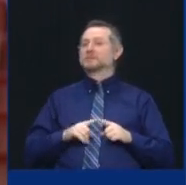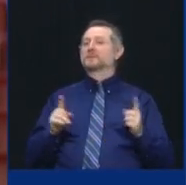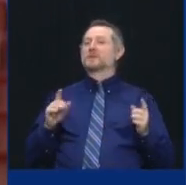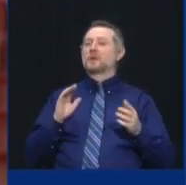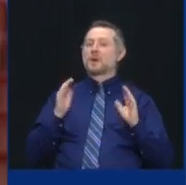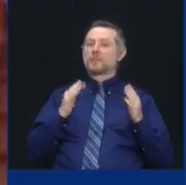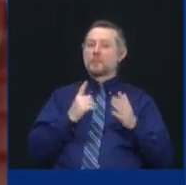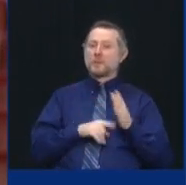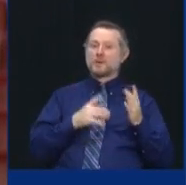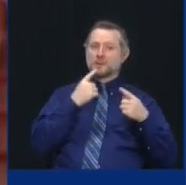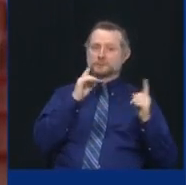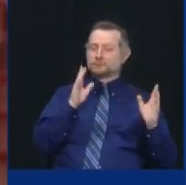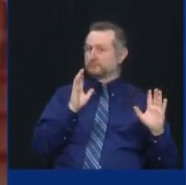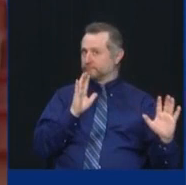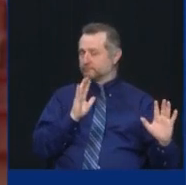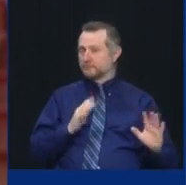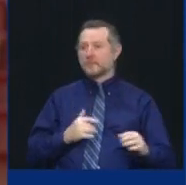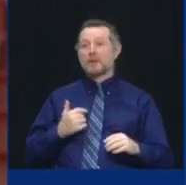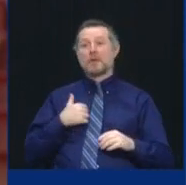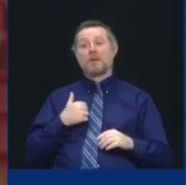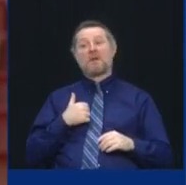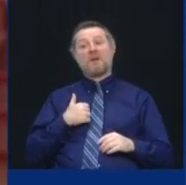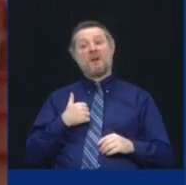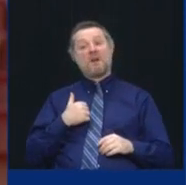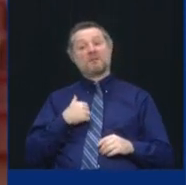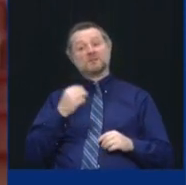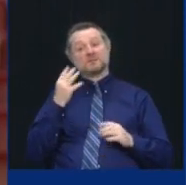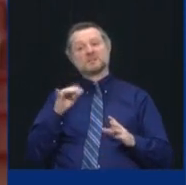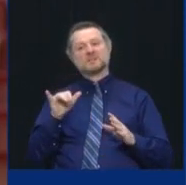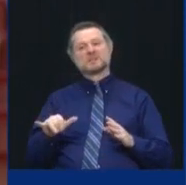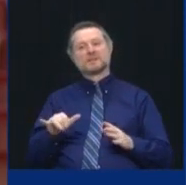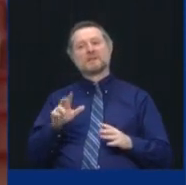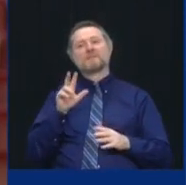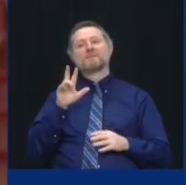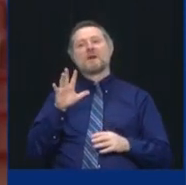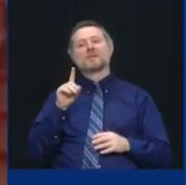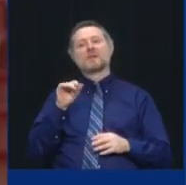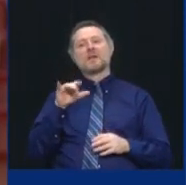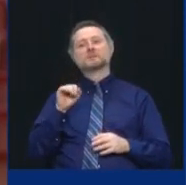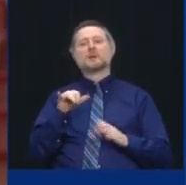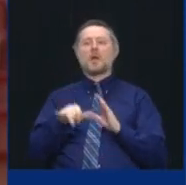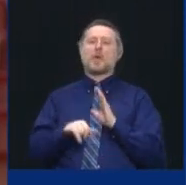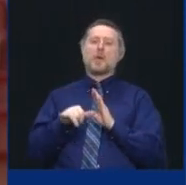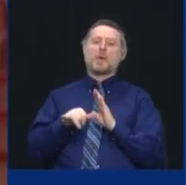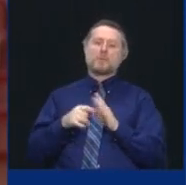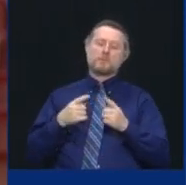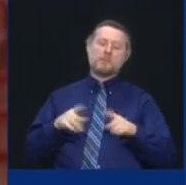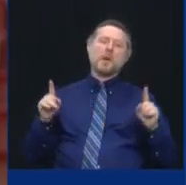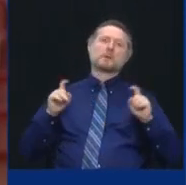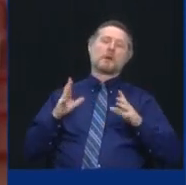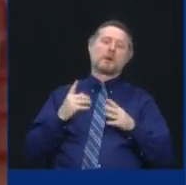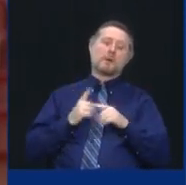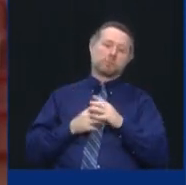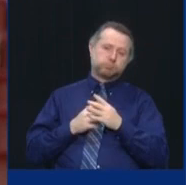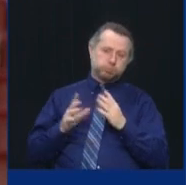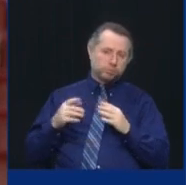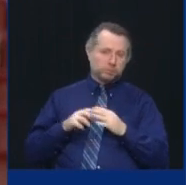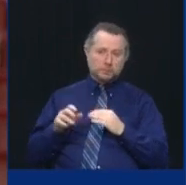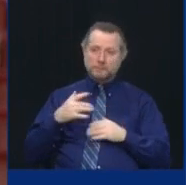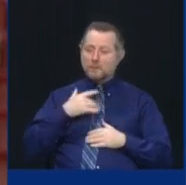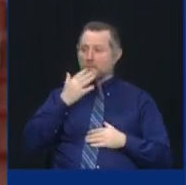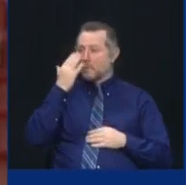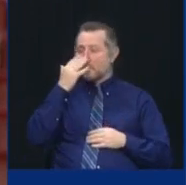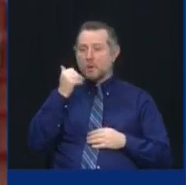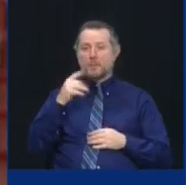today. 35 days it took me to test negative. That apartment smelled terrible on day 35, I'll tell you